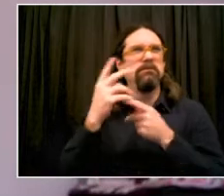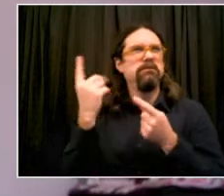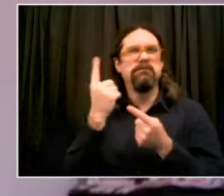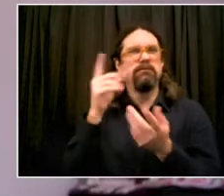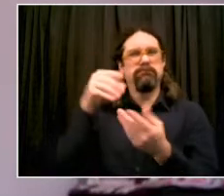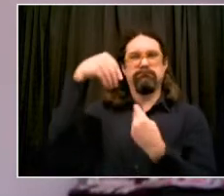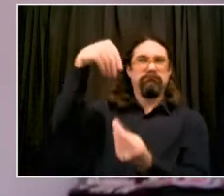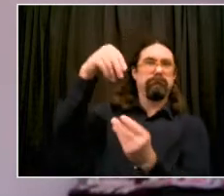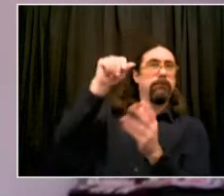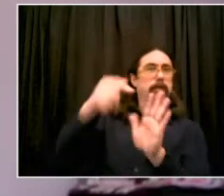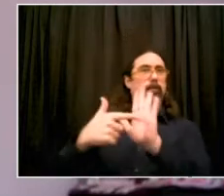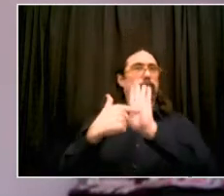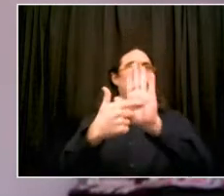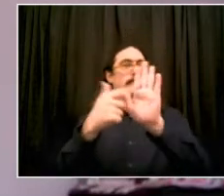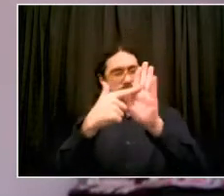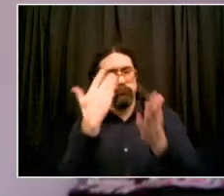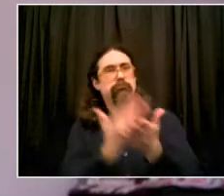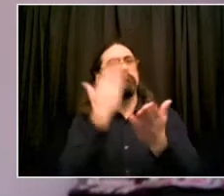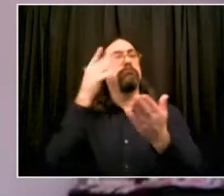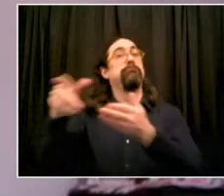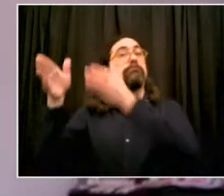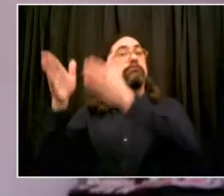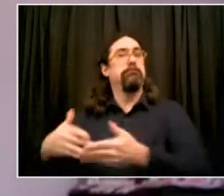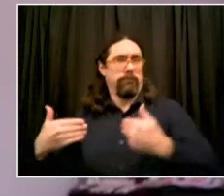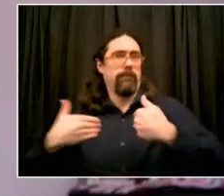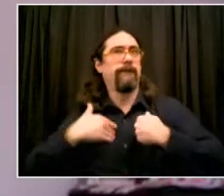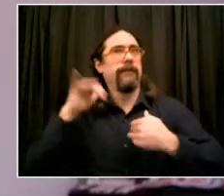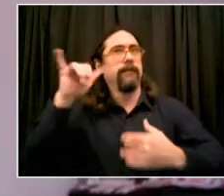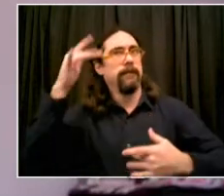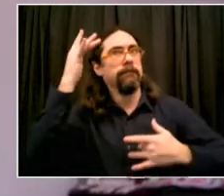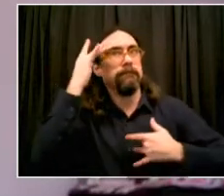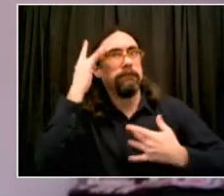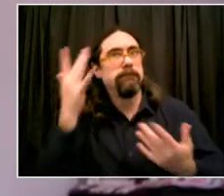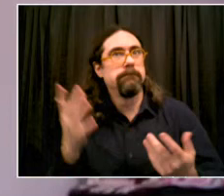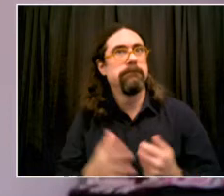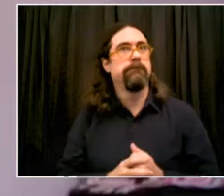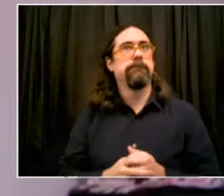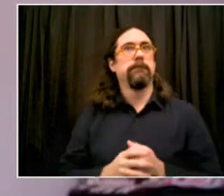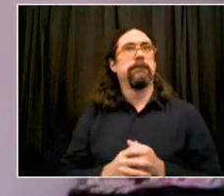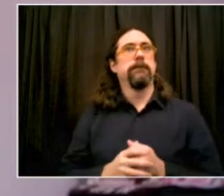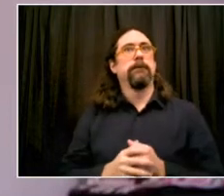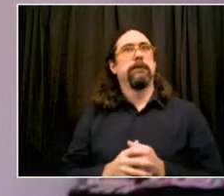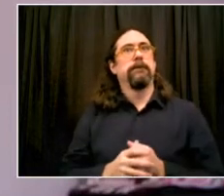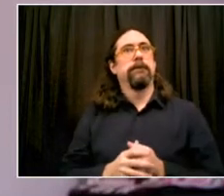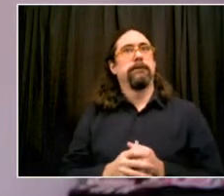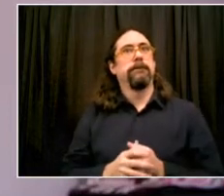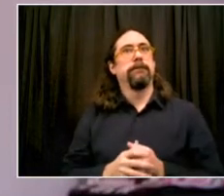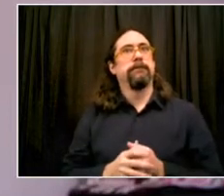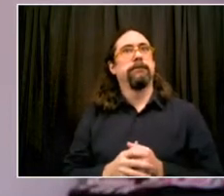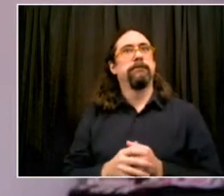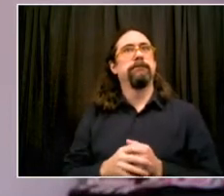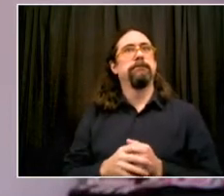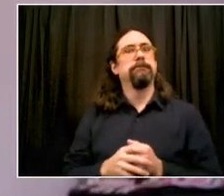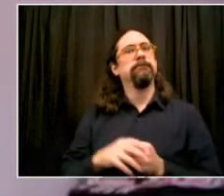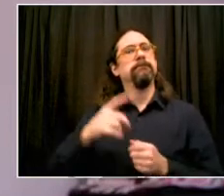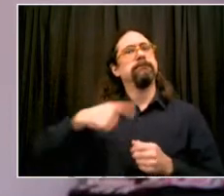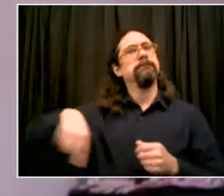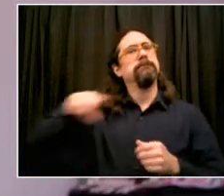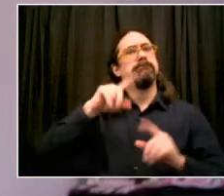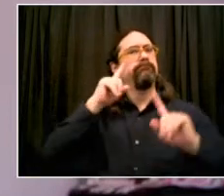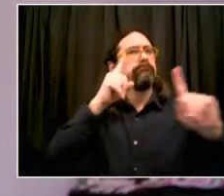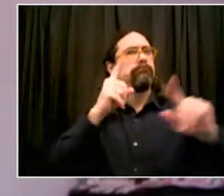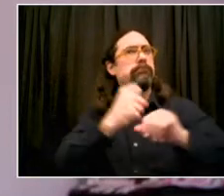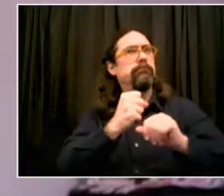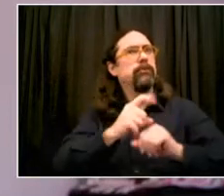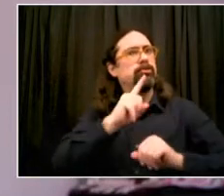indeed eligible when they do get the vaccination, but we also want to give them some options with respect